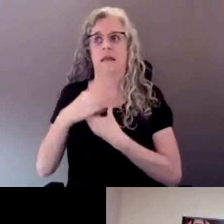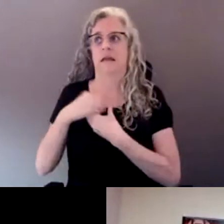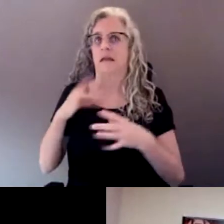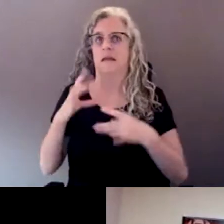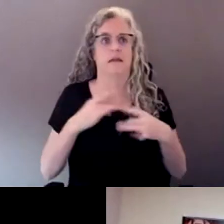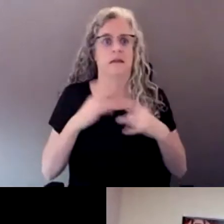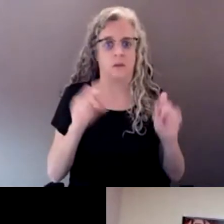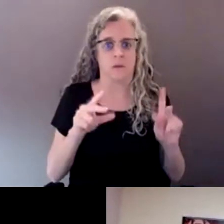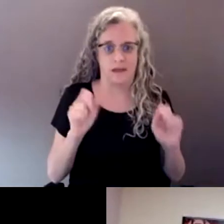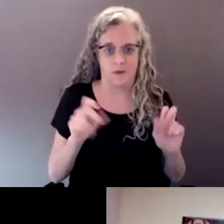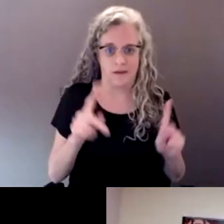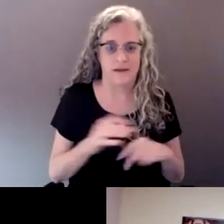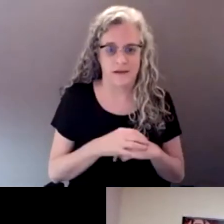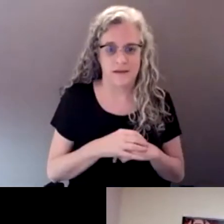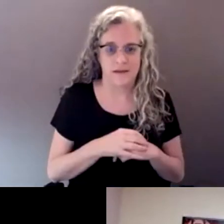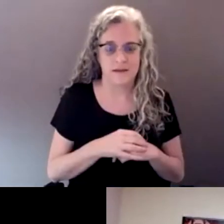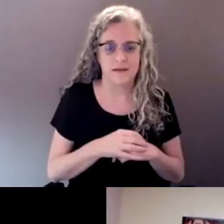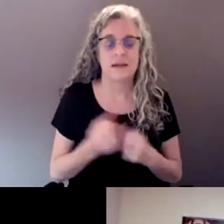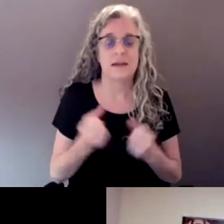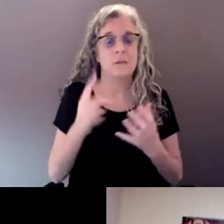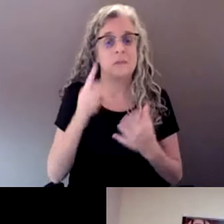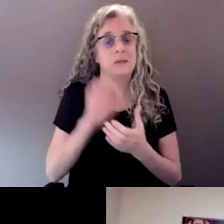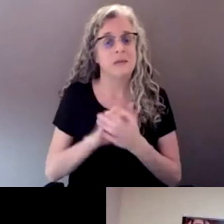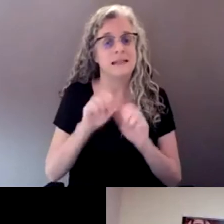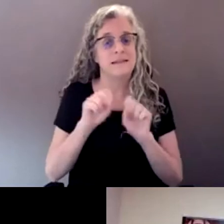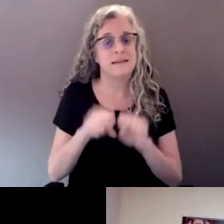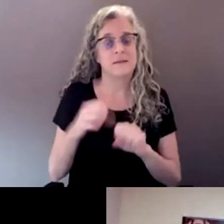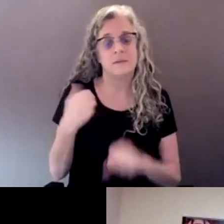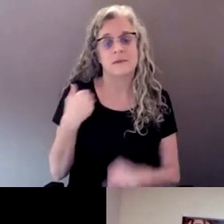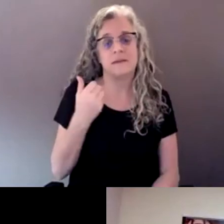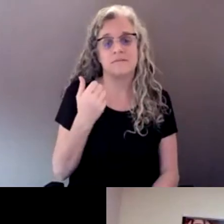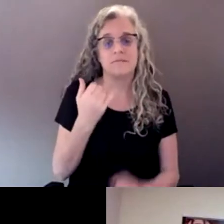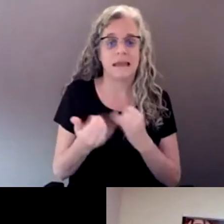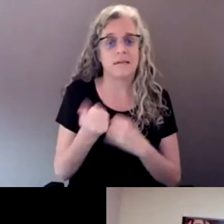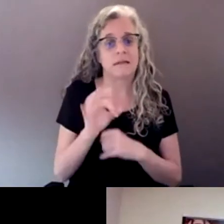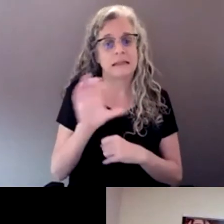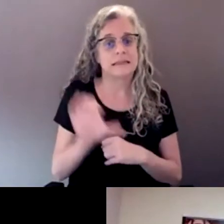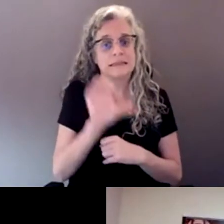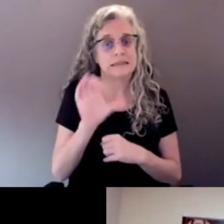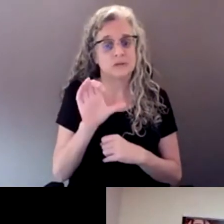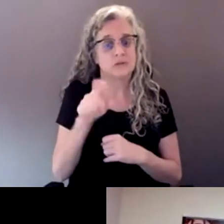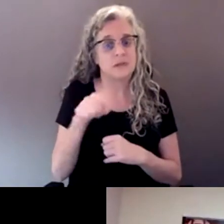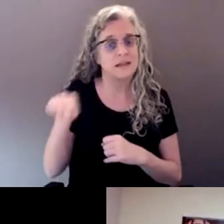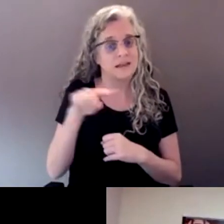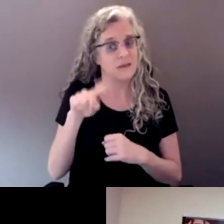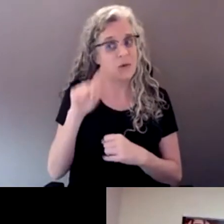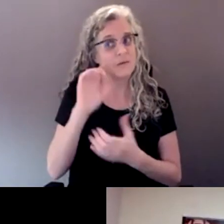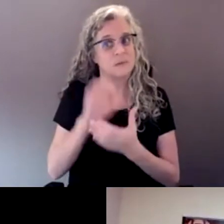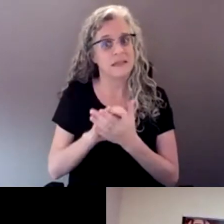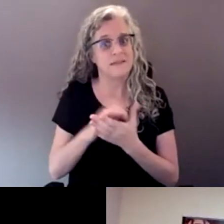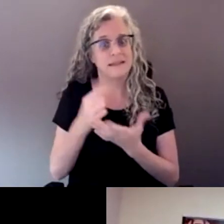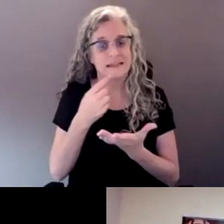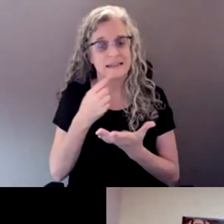The many of the ideologies of the late 19th century, the Jewish political ideologies of the late 19th century, were based on the idea